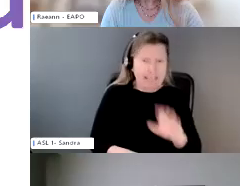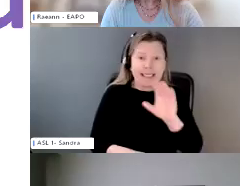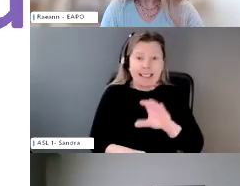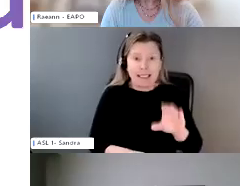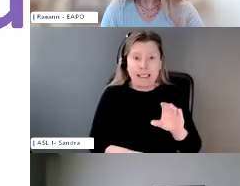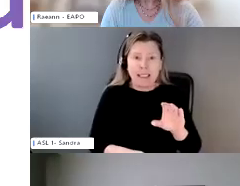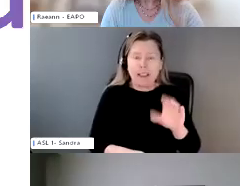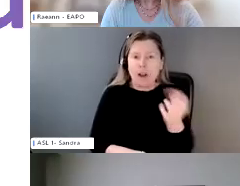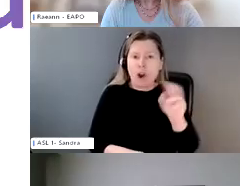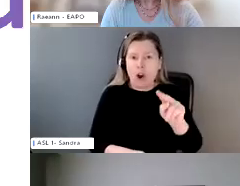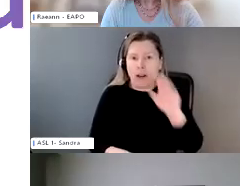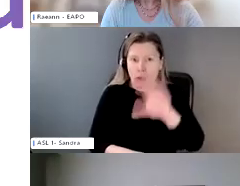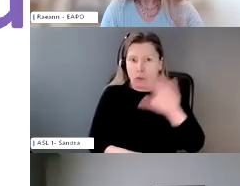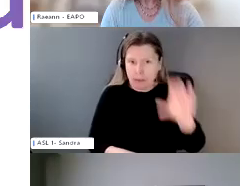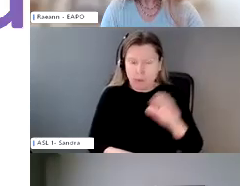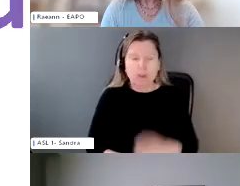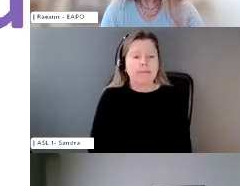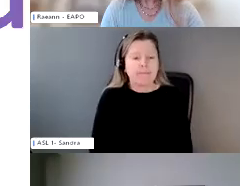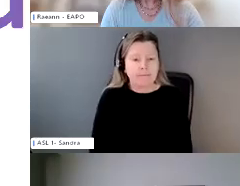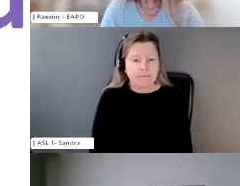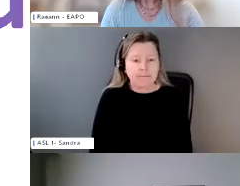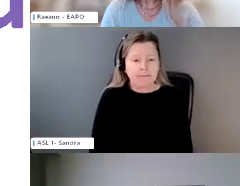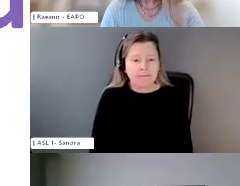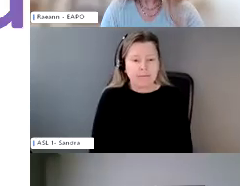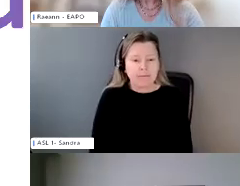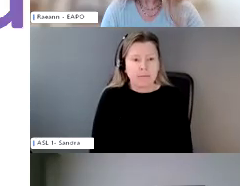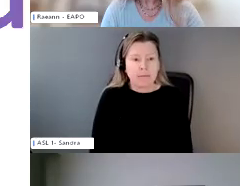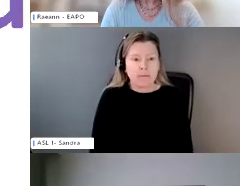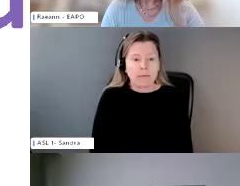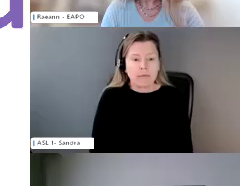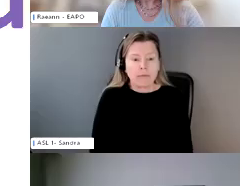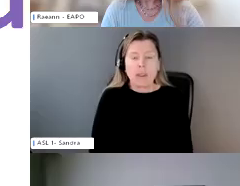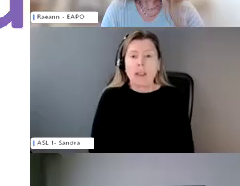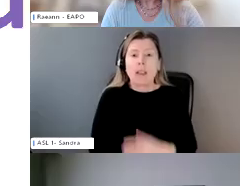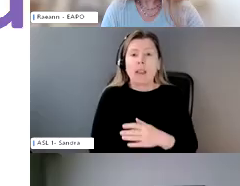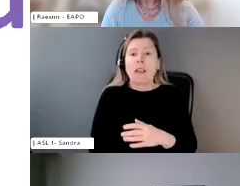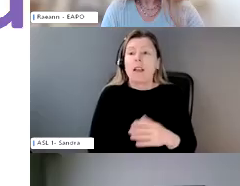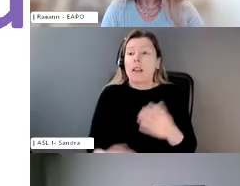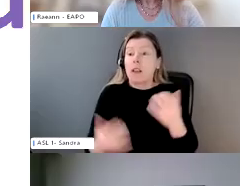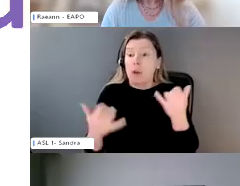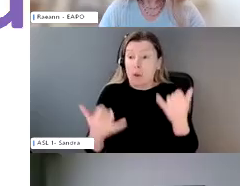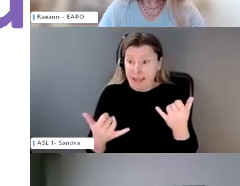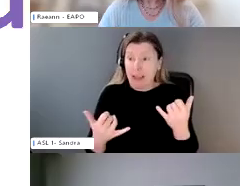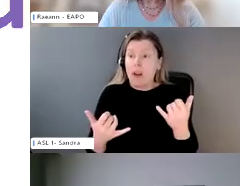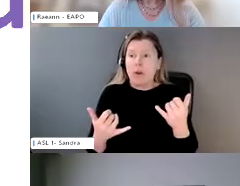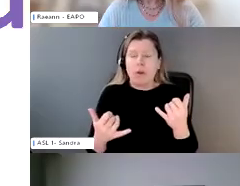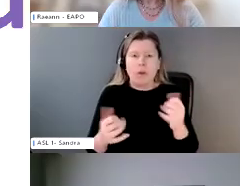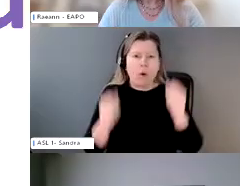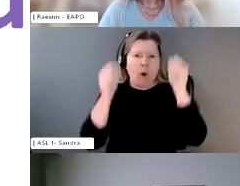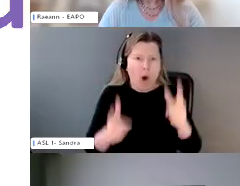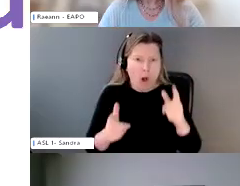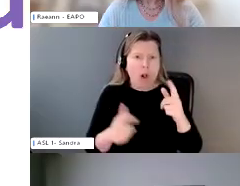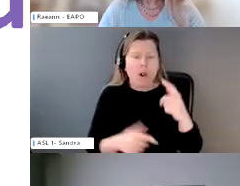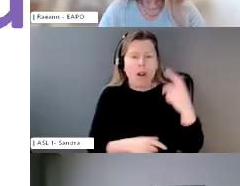closed caption that you can turn on or off. Just as a reminder, people's cameras and microphones are muted, but we do